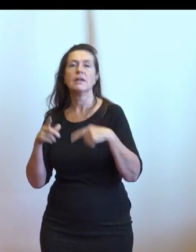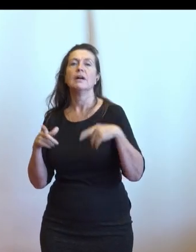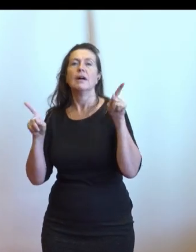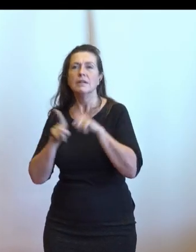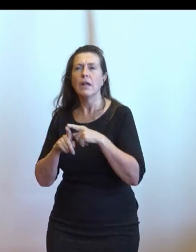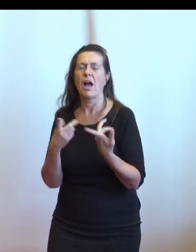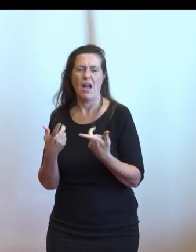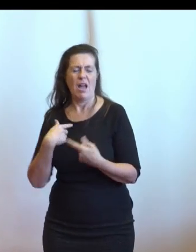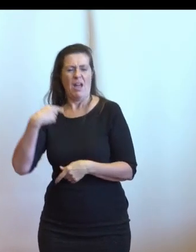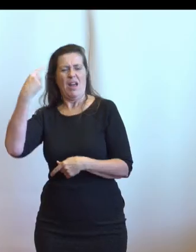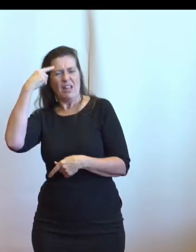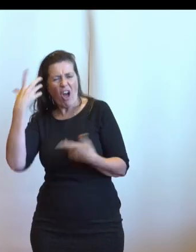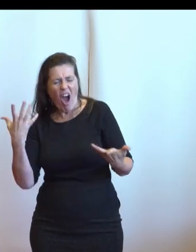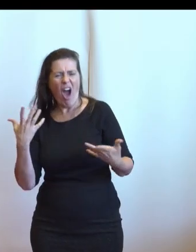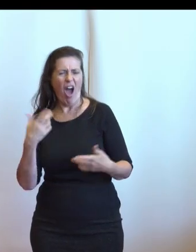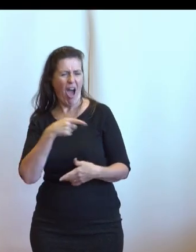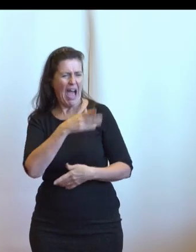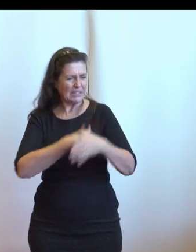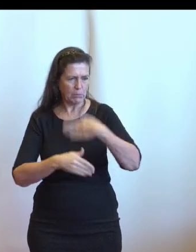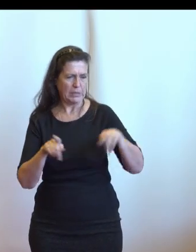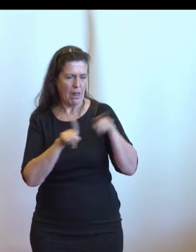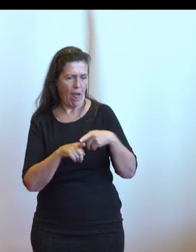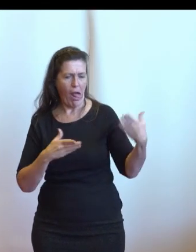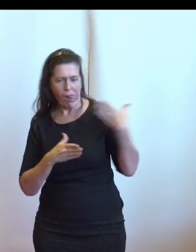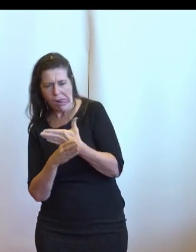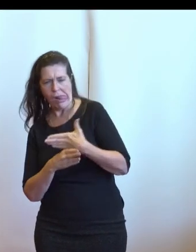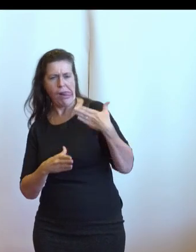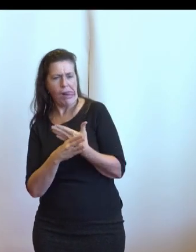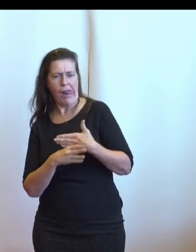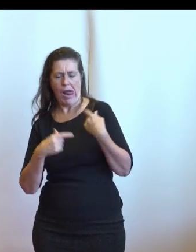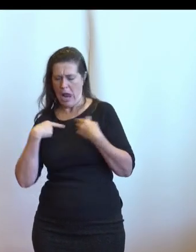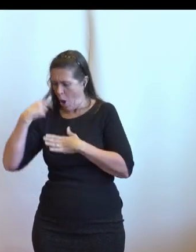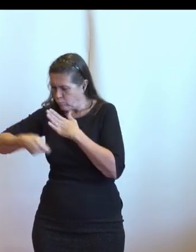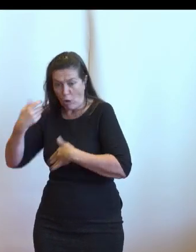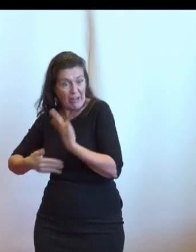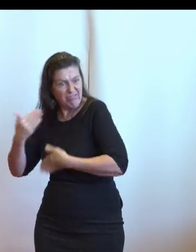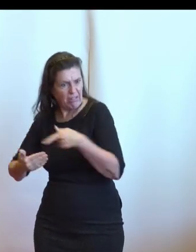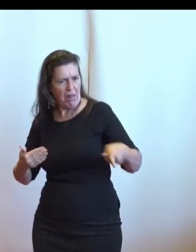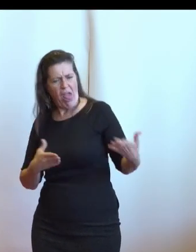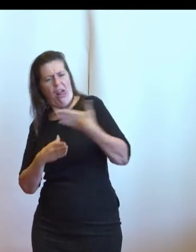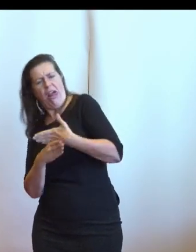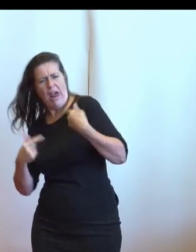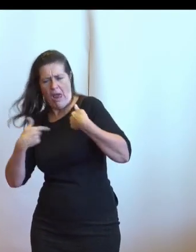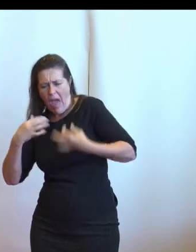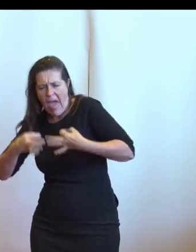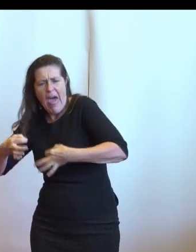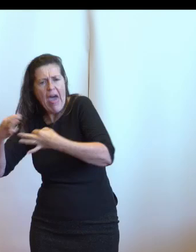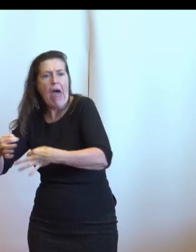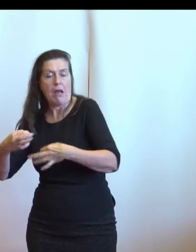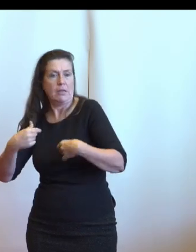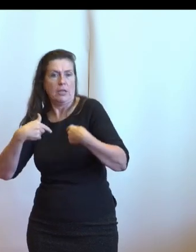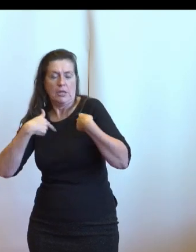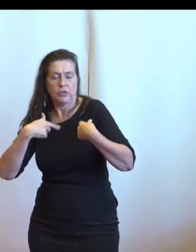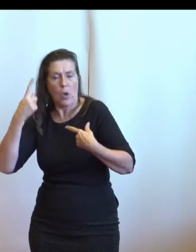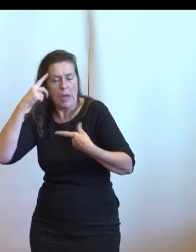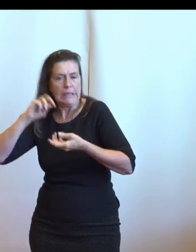project, making them late, adding cost, etc., and that over time that we are getting earlier and earlier in the projects, and